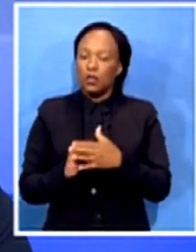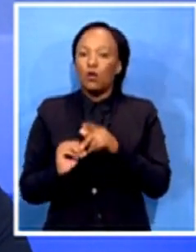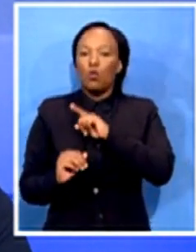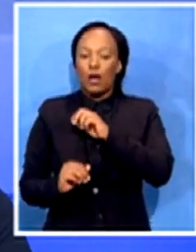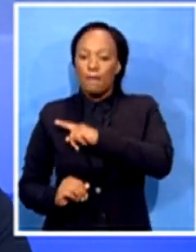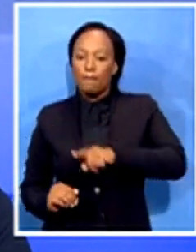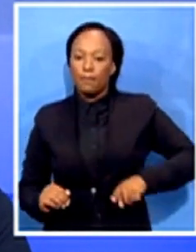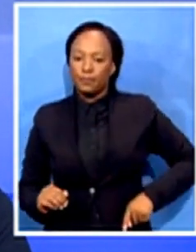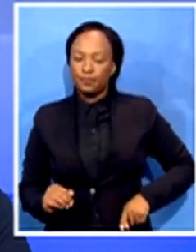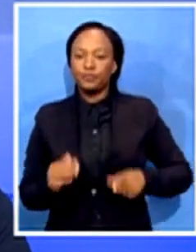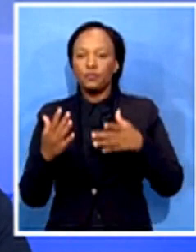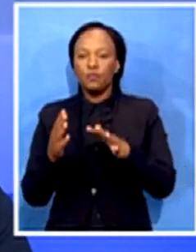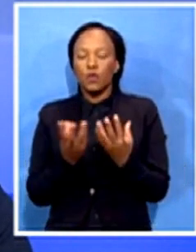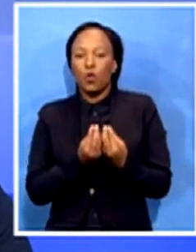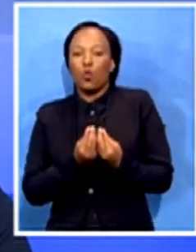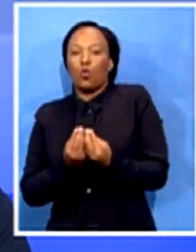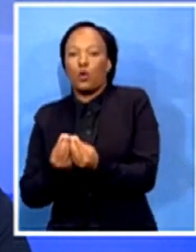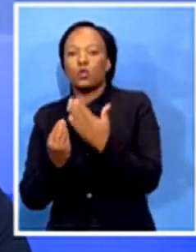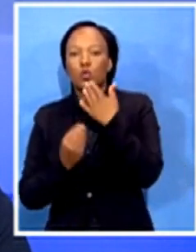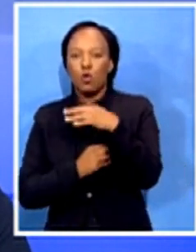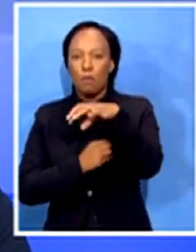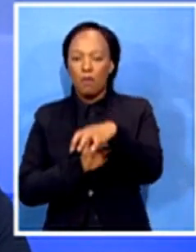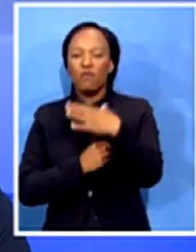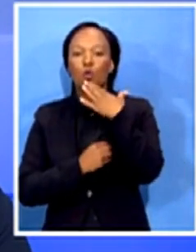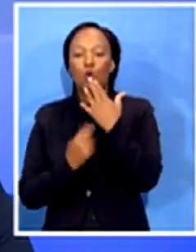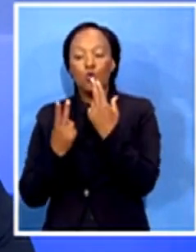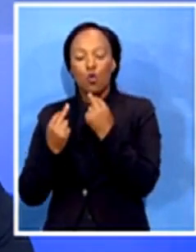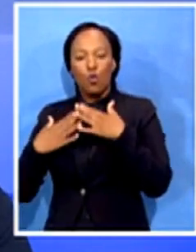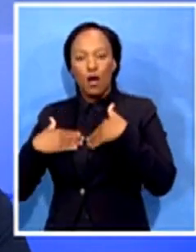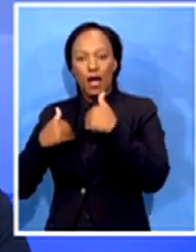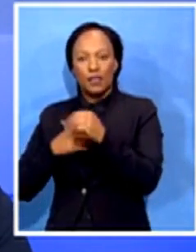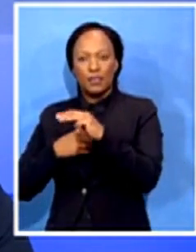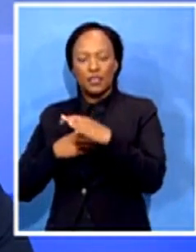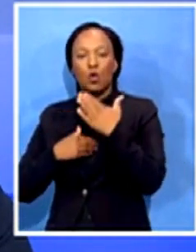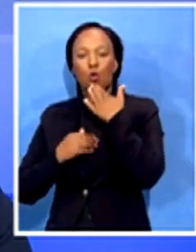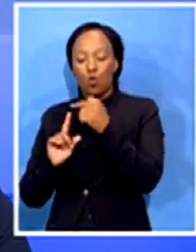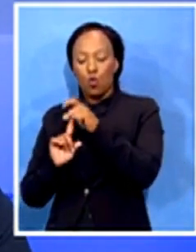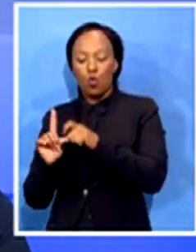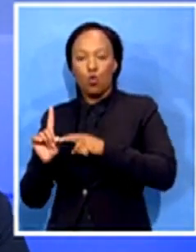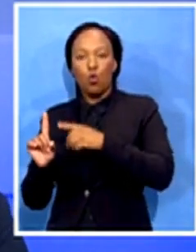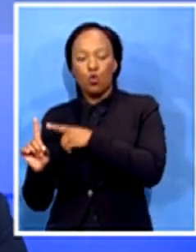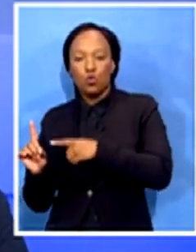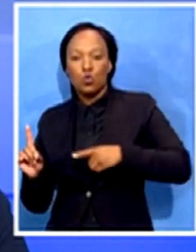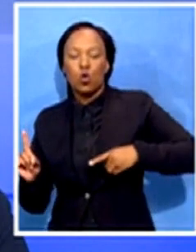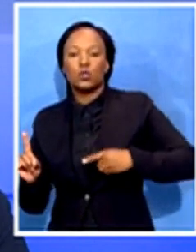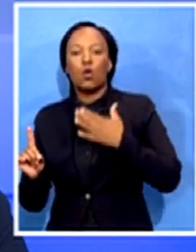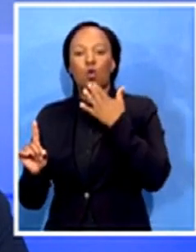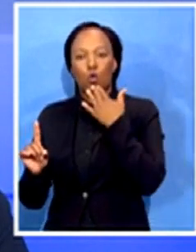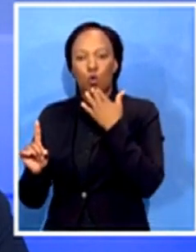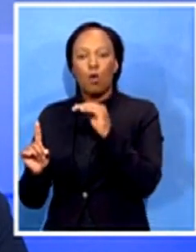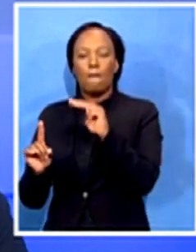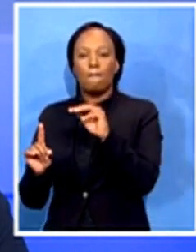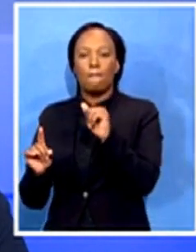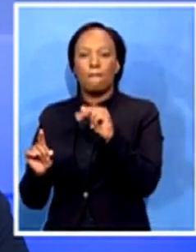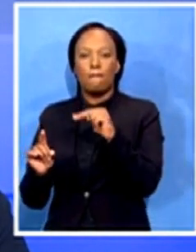province's new health MEC, Dr. Nomathemba Magetsi, who also spoke about their improved streamlined processes